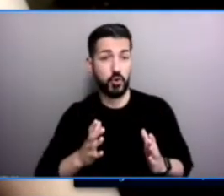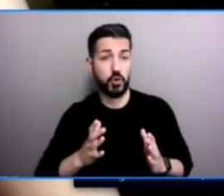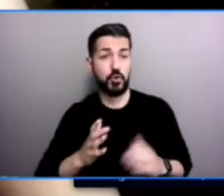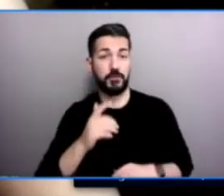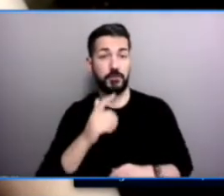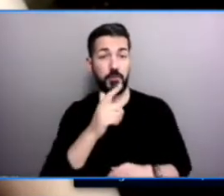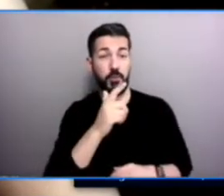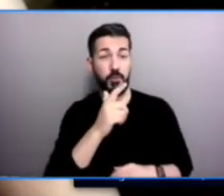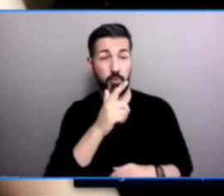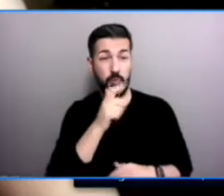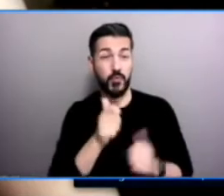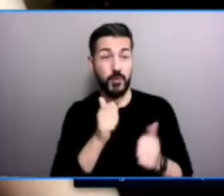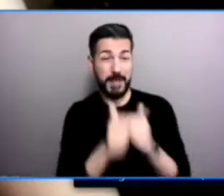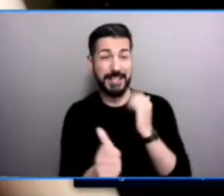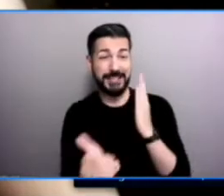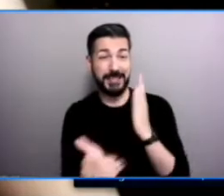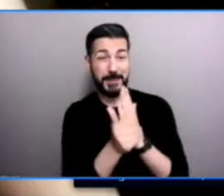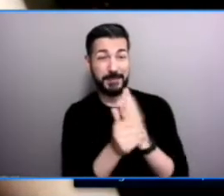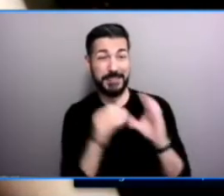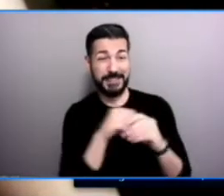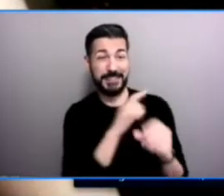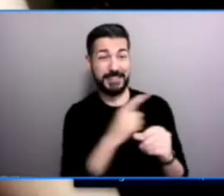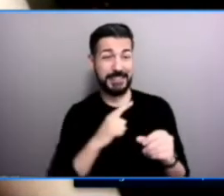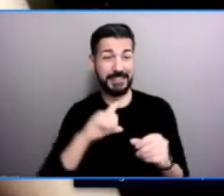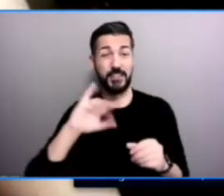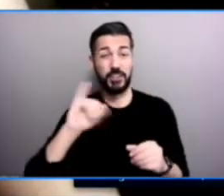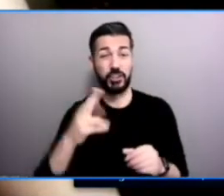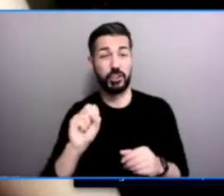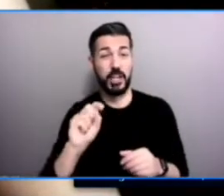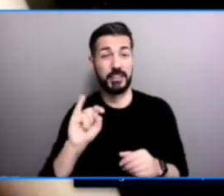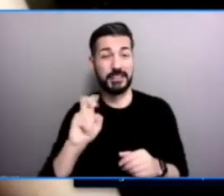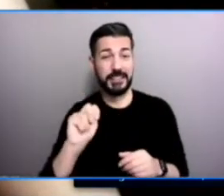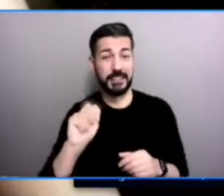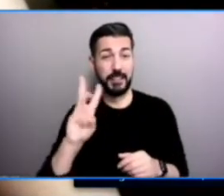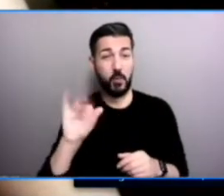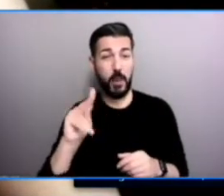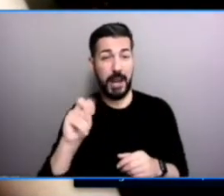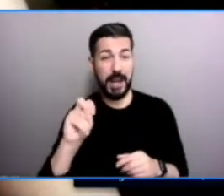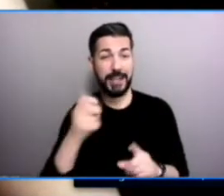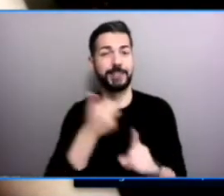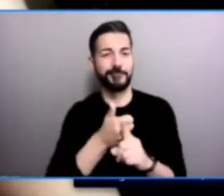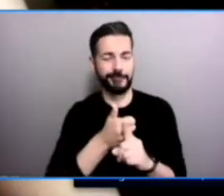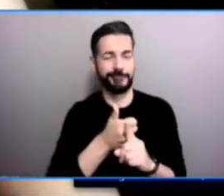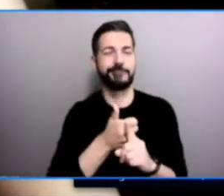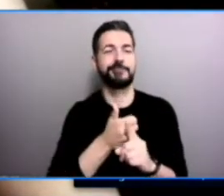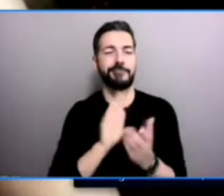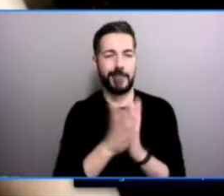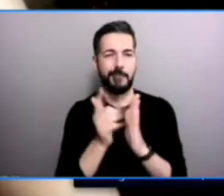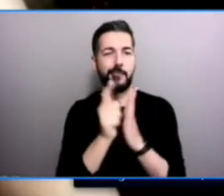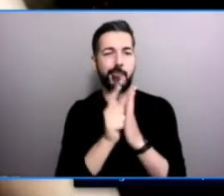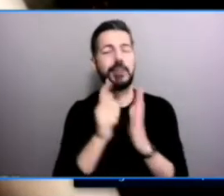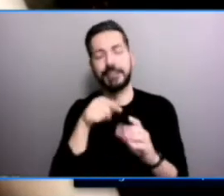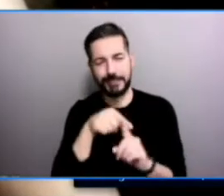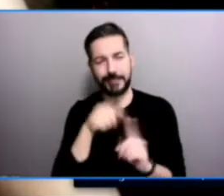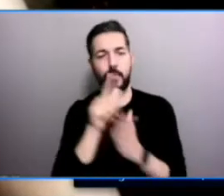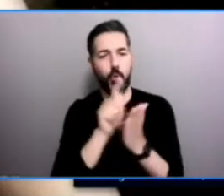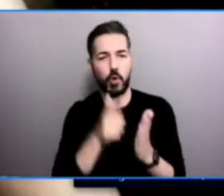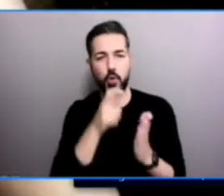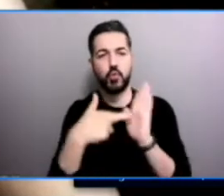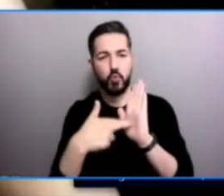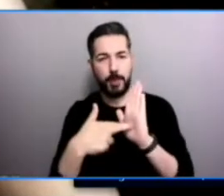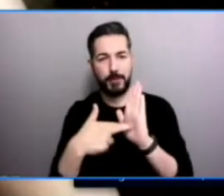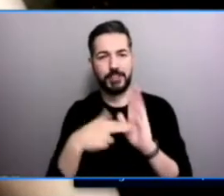same time, we, like everywhere else in the nation, were watching these protests unfold in response